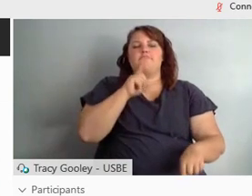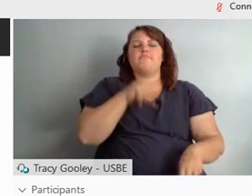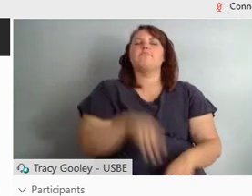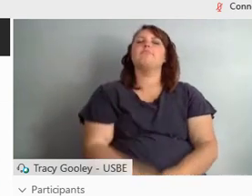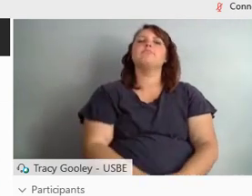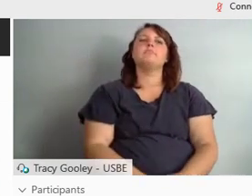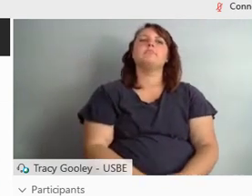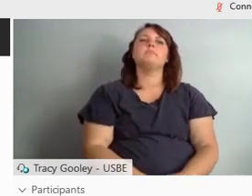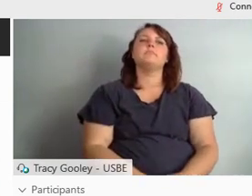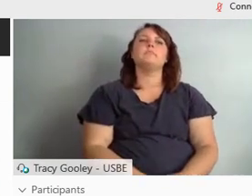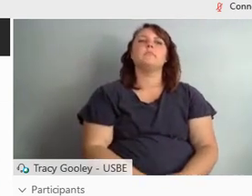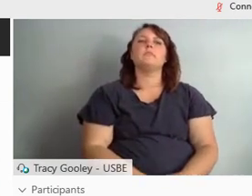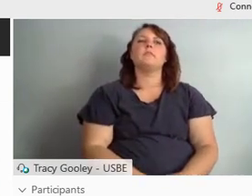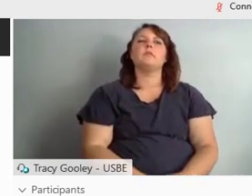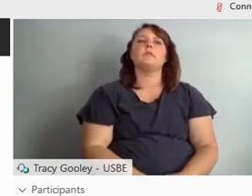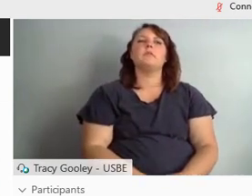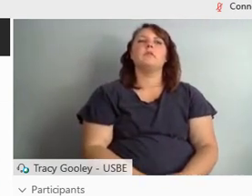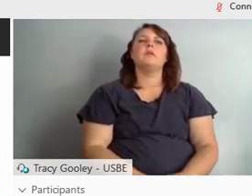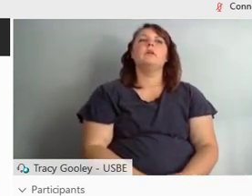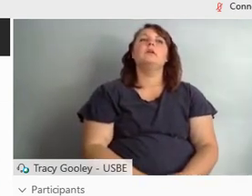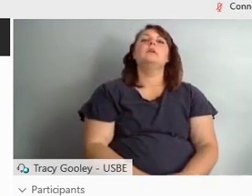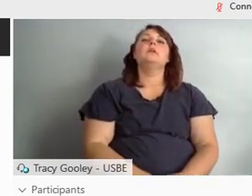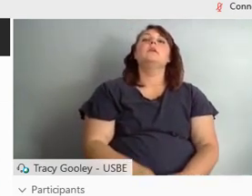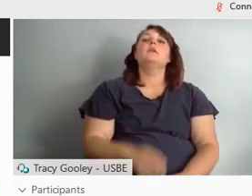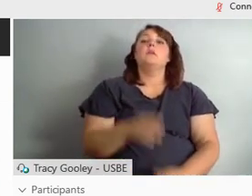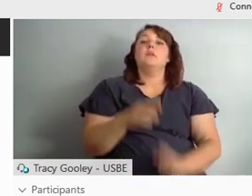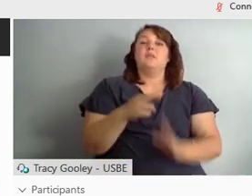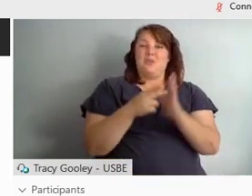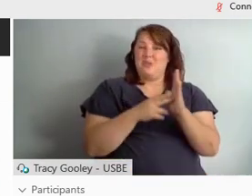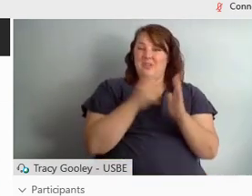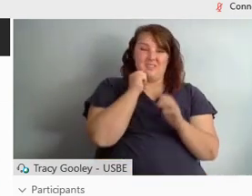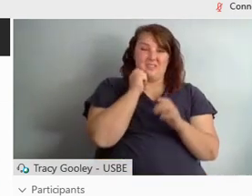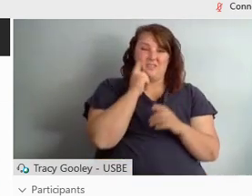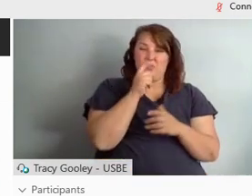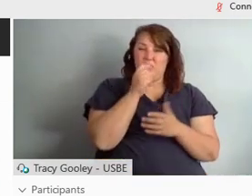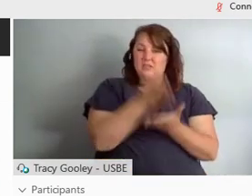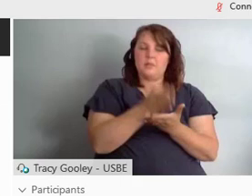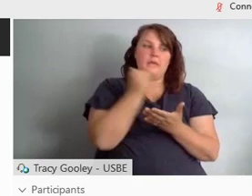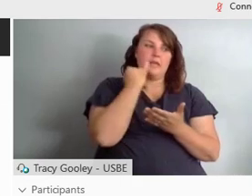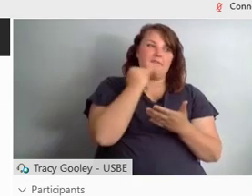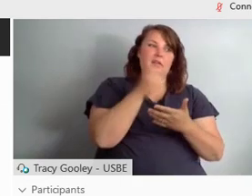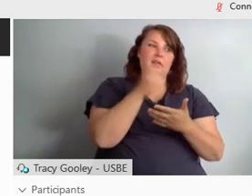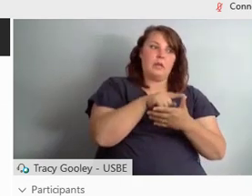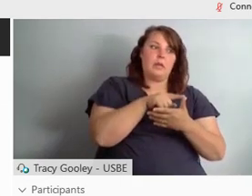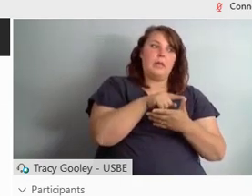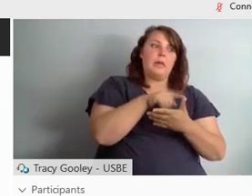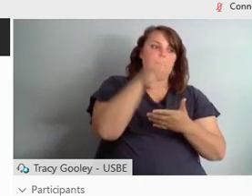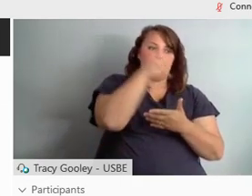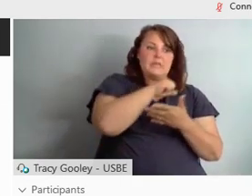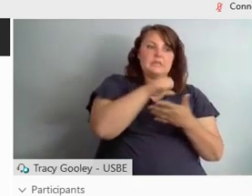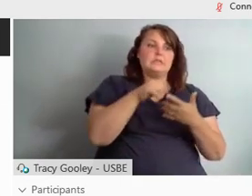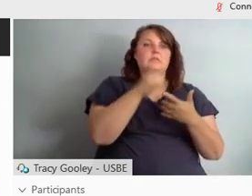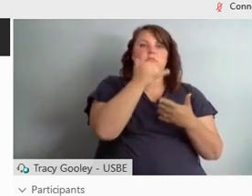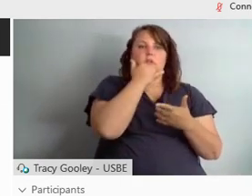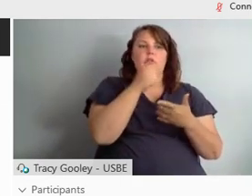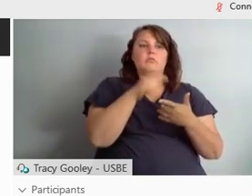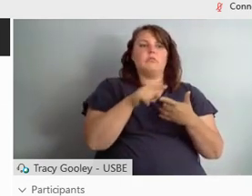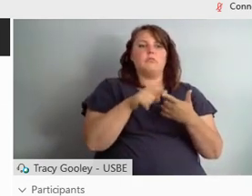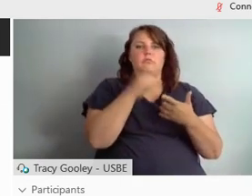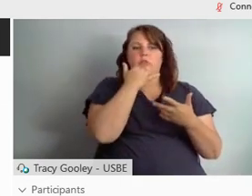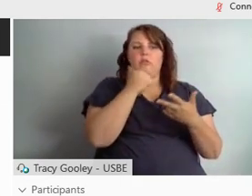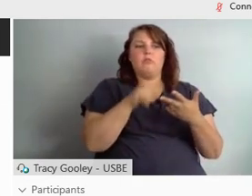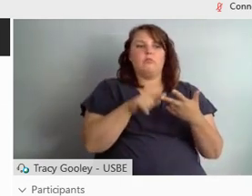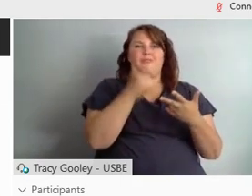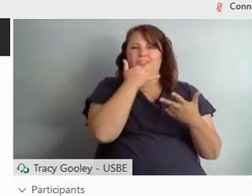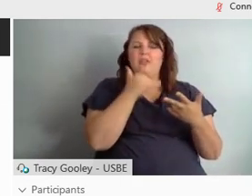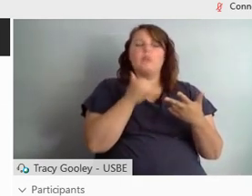sheet. Discontinue rule. If they miss the first 3, stop the item, record a score of 0, and